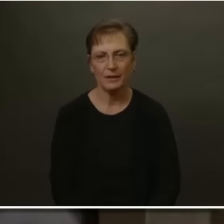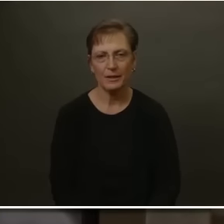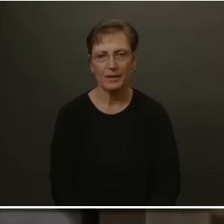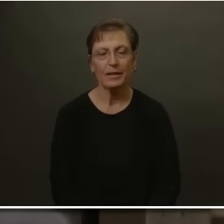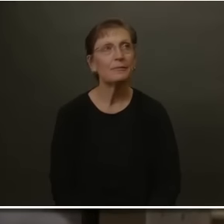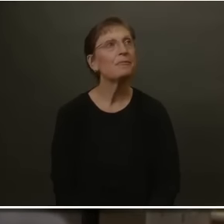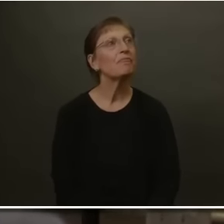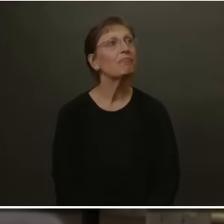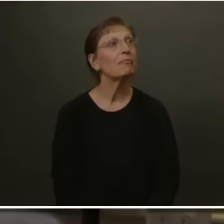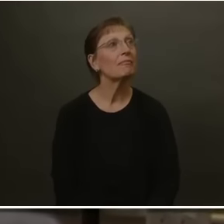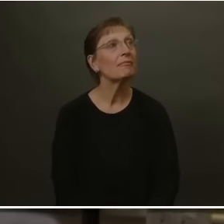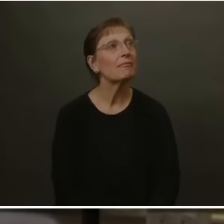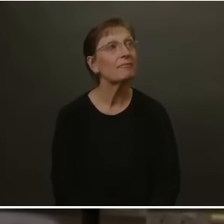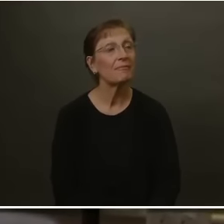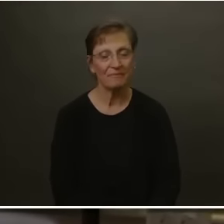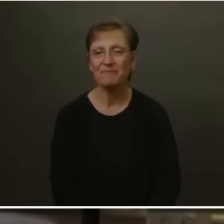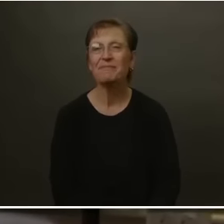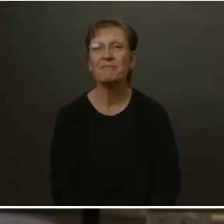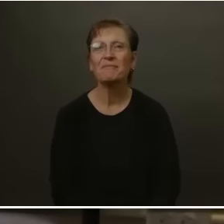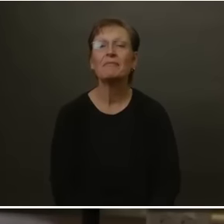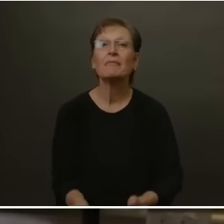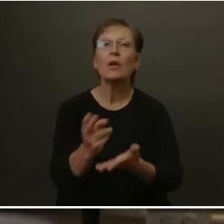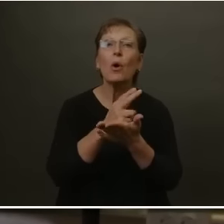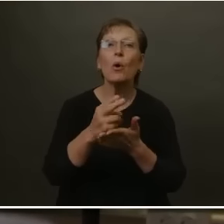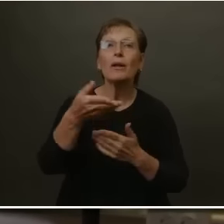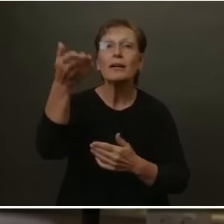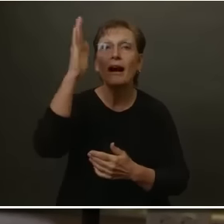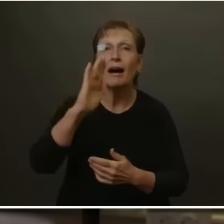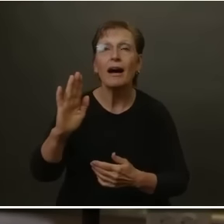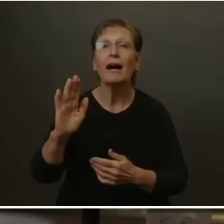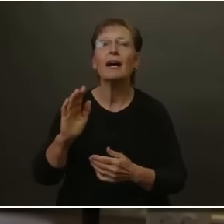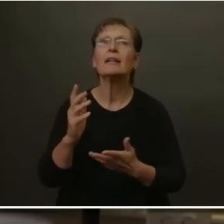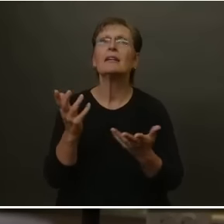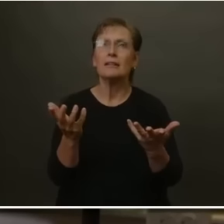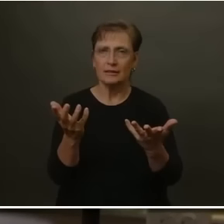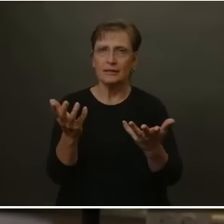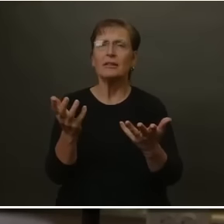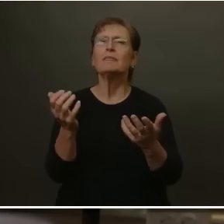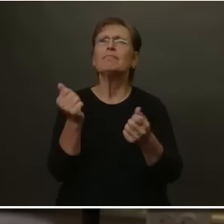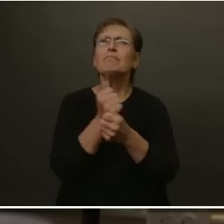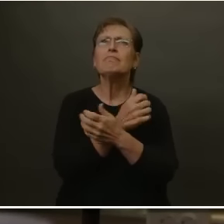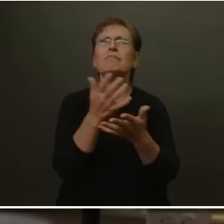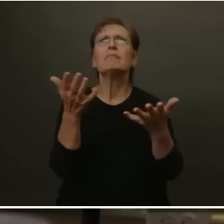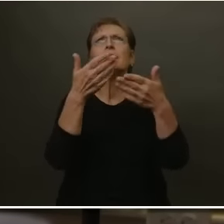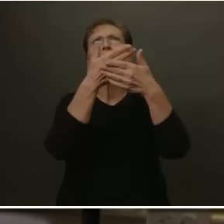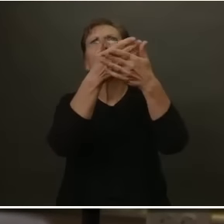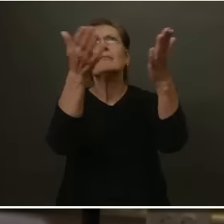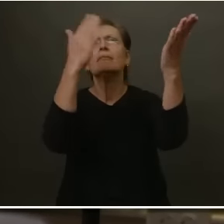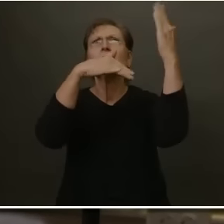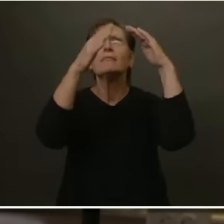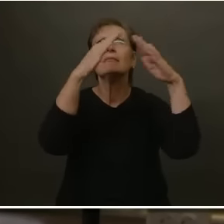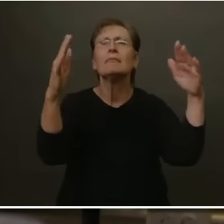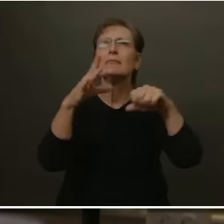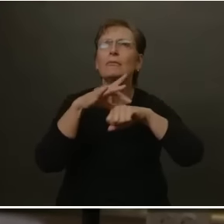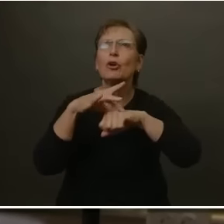nana sua gainda, ene o yogo hina marenga pekanda, siki sogobia ba